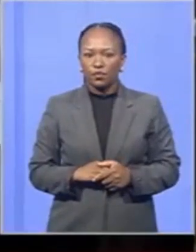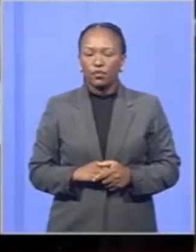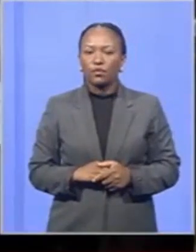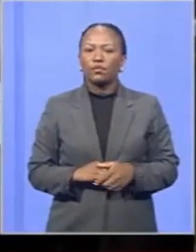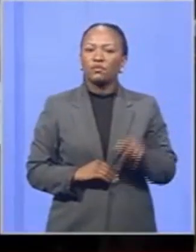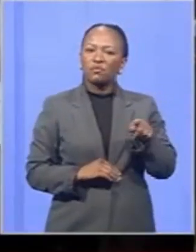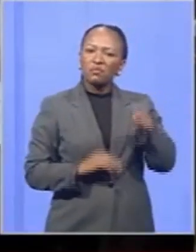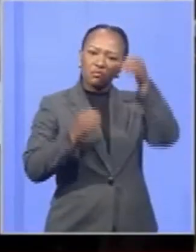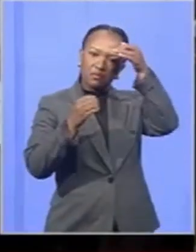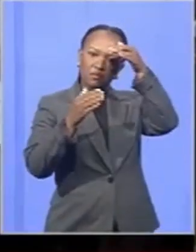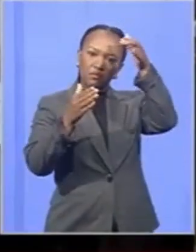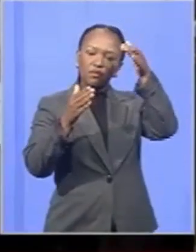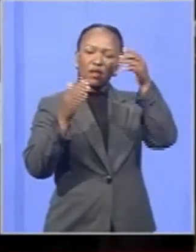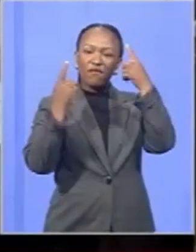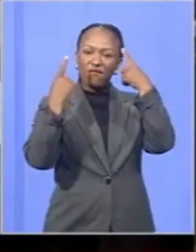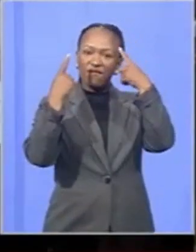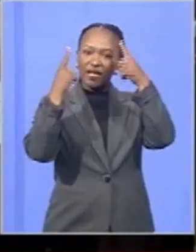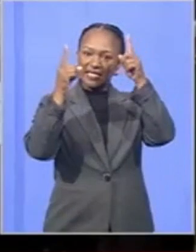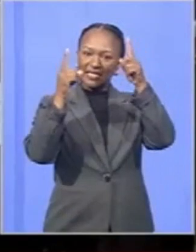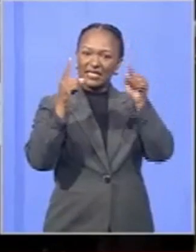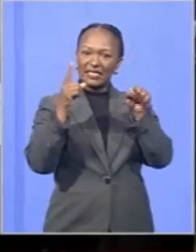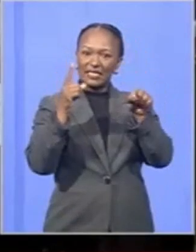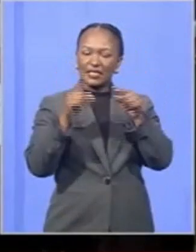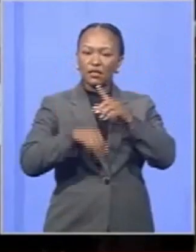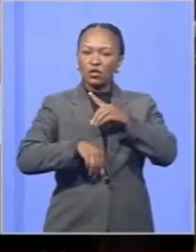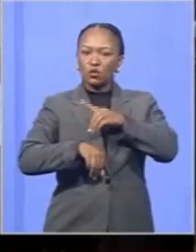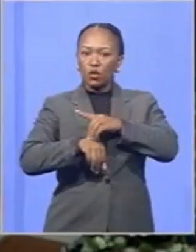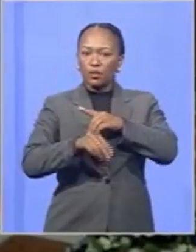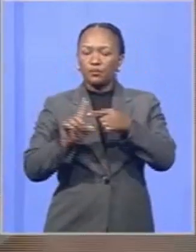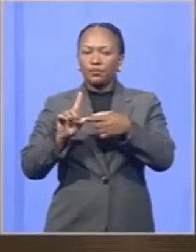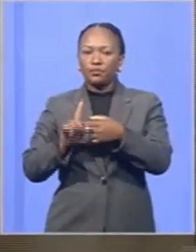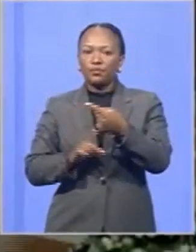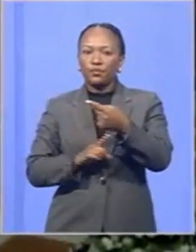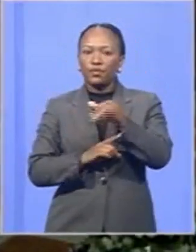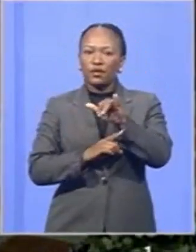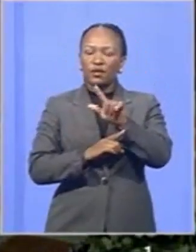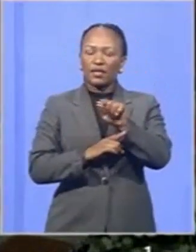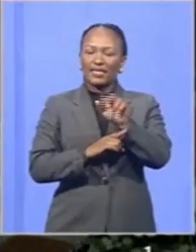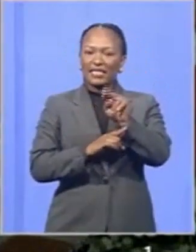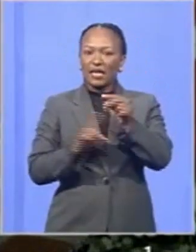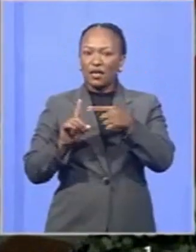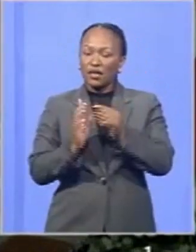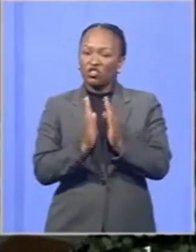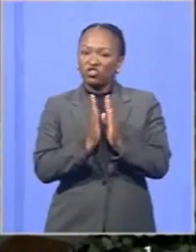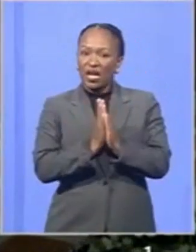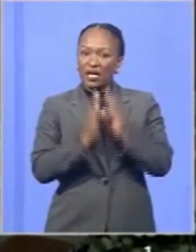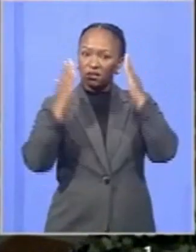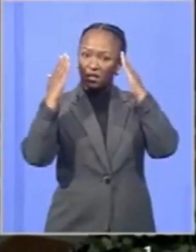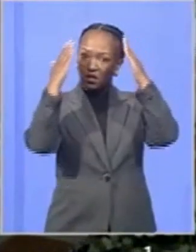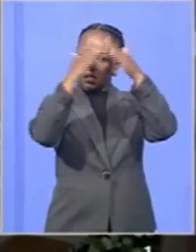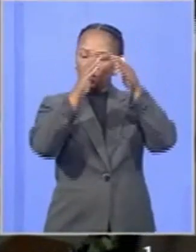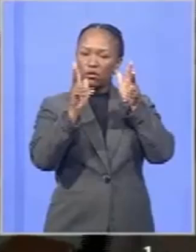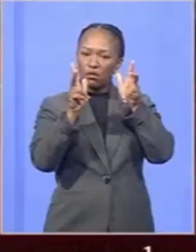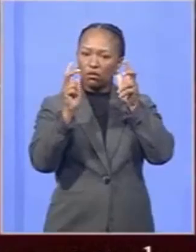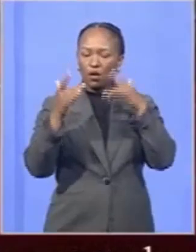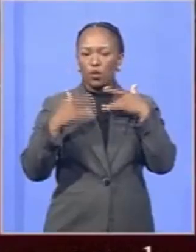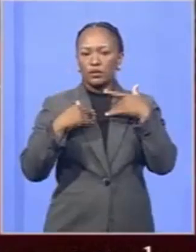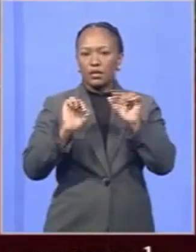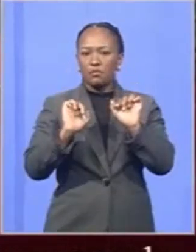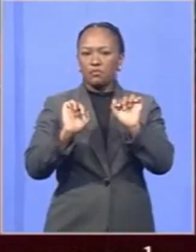Morupeli wa dithuto tsa bodumedi University ya Wits Ngaka Hilton White o tshepa hore kereke ya Anglican e tla mamela ditemoso tsa hae.